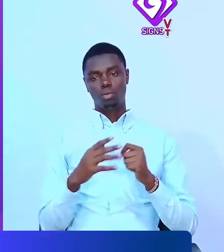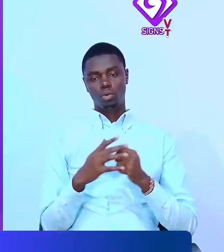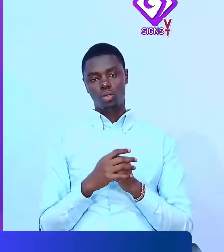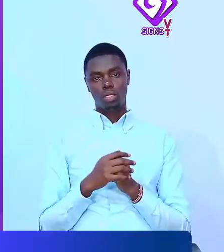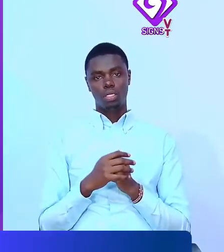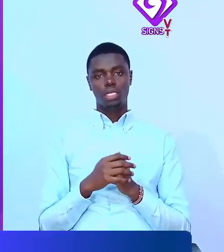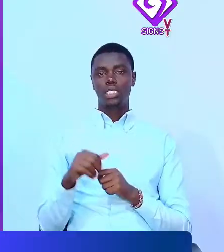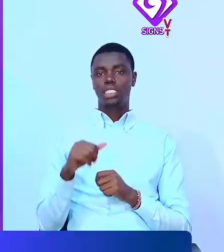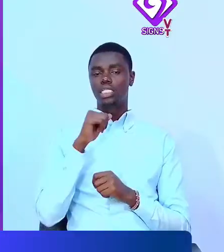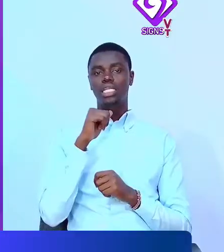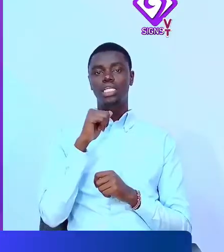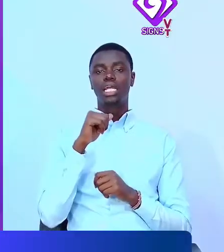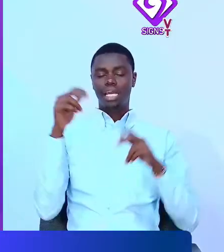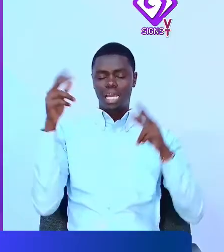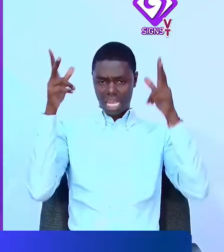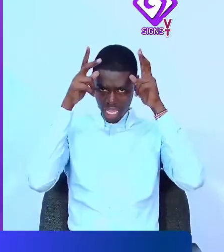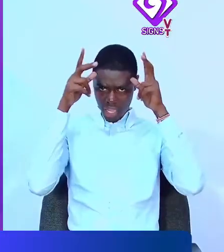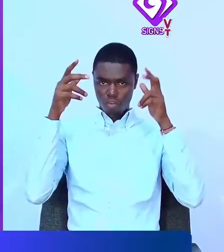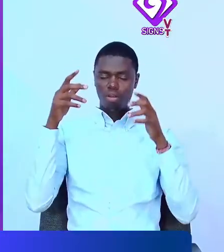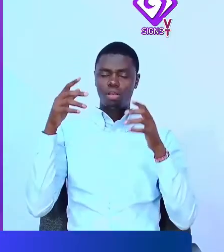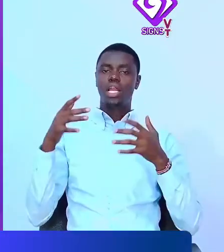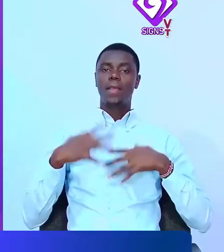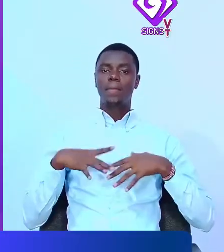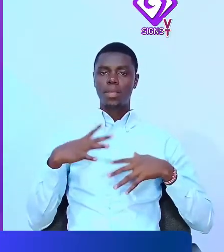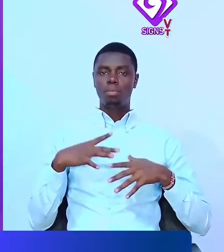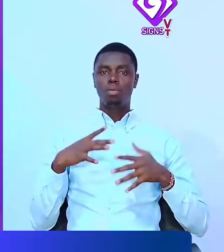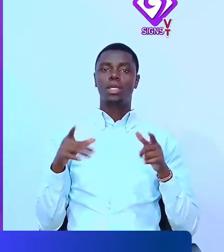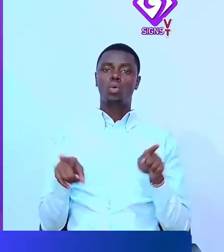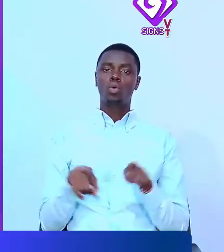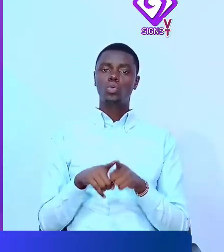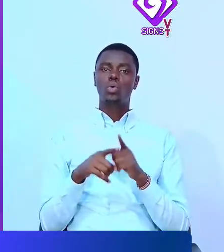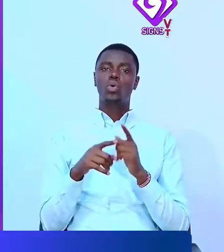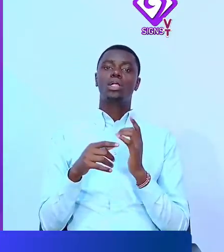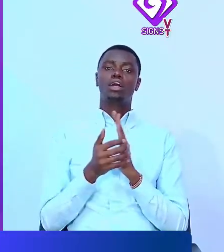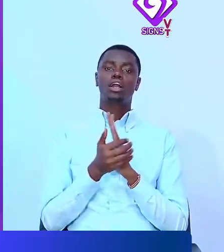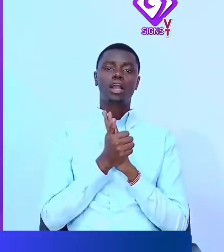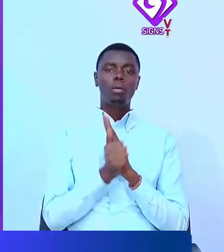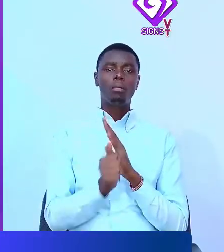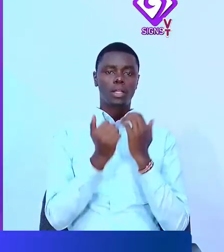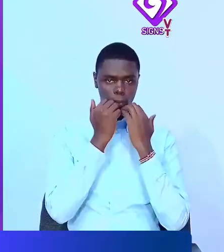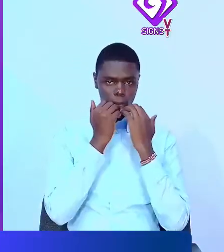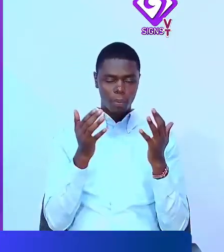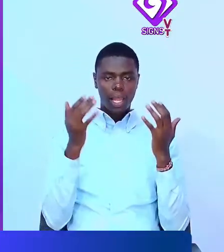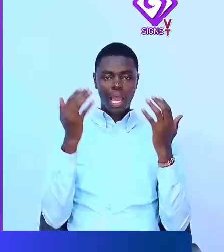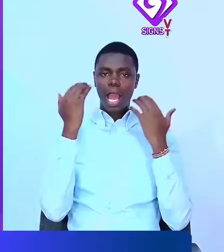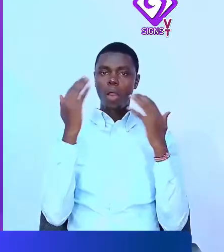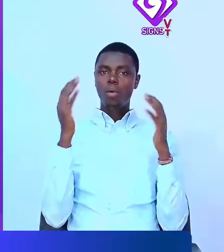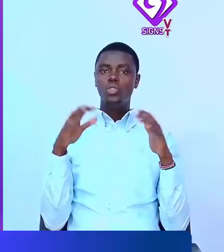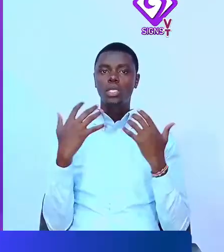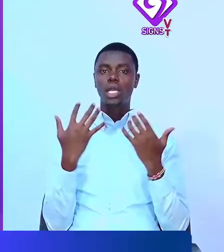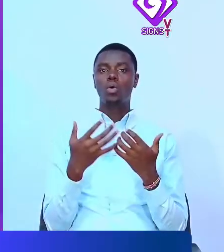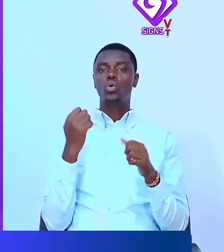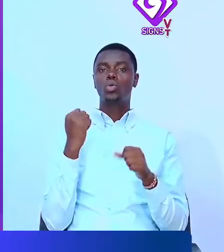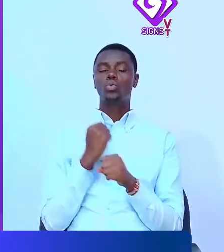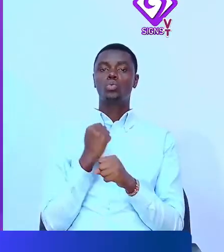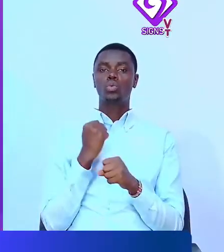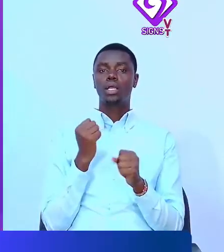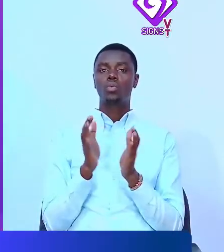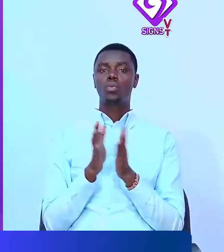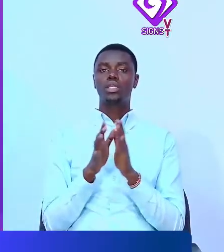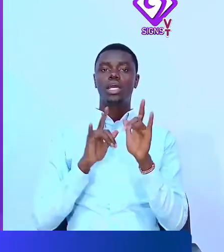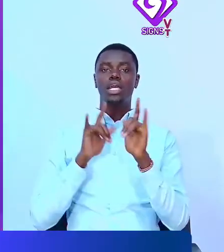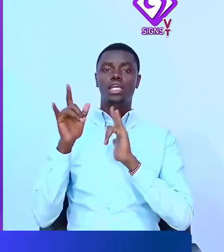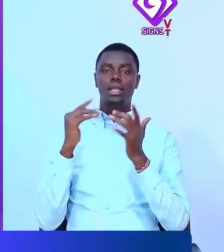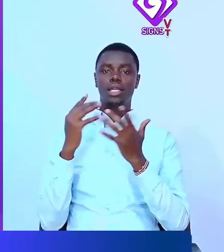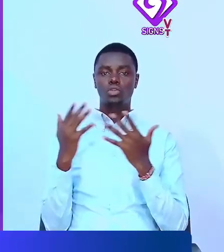are evil people. They are just incompetent. They are clueless about how to run this immigration thing. Have you